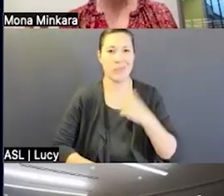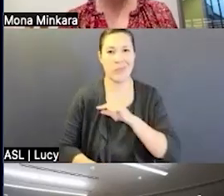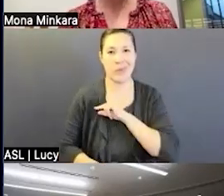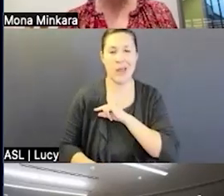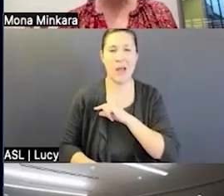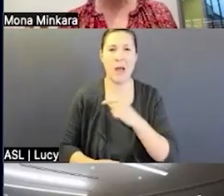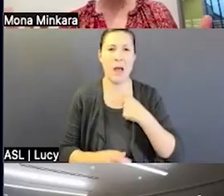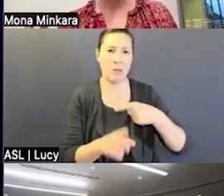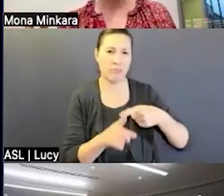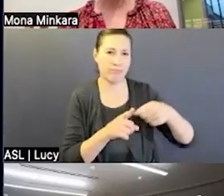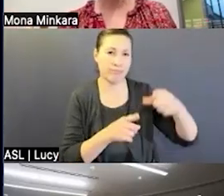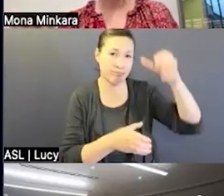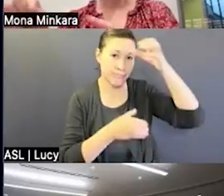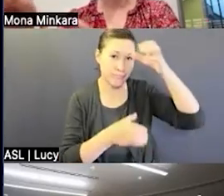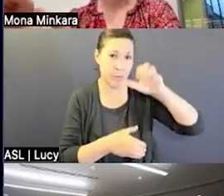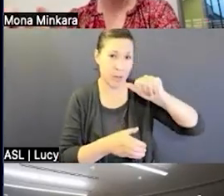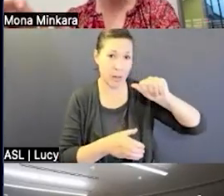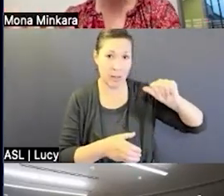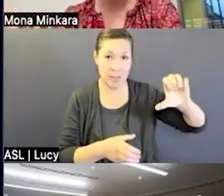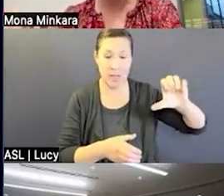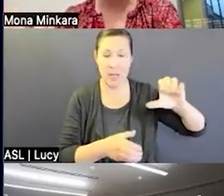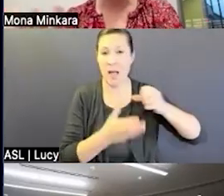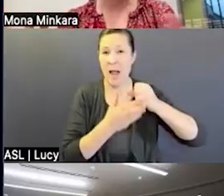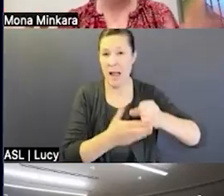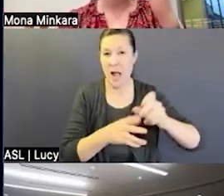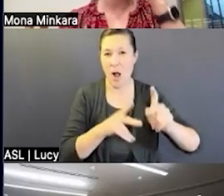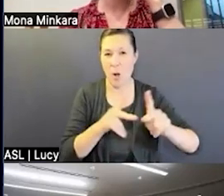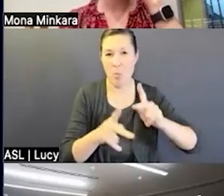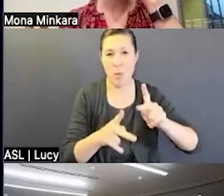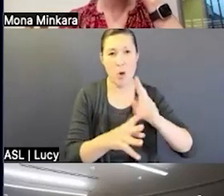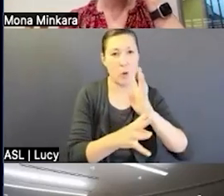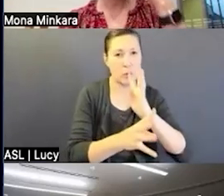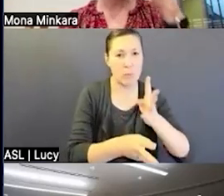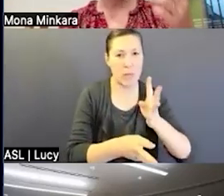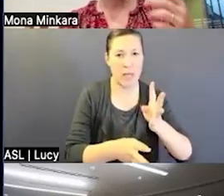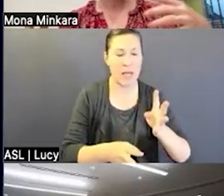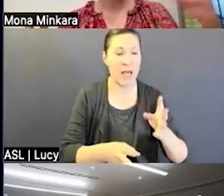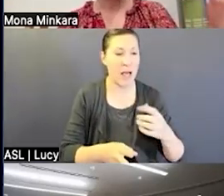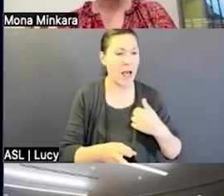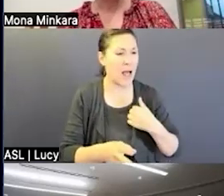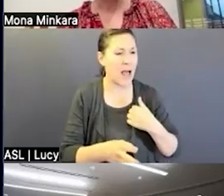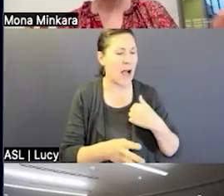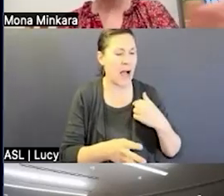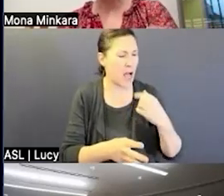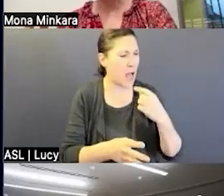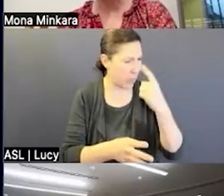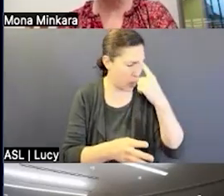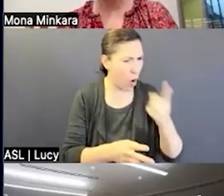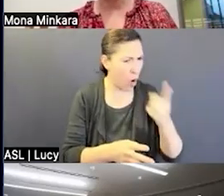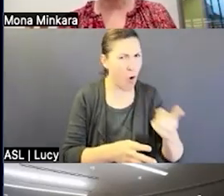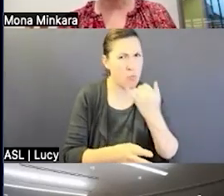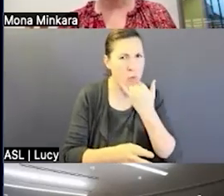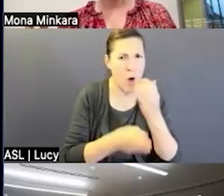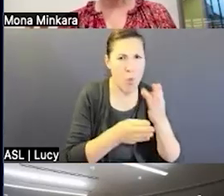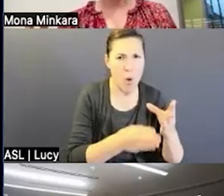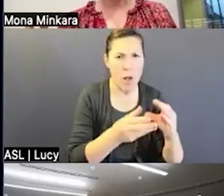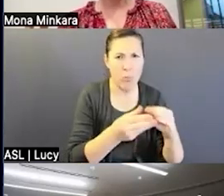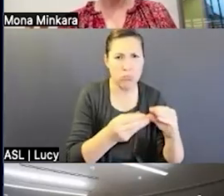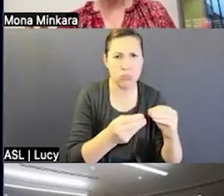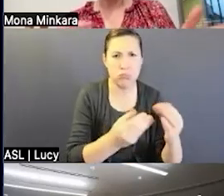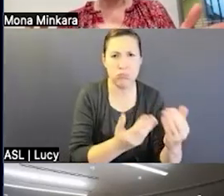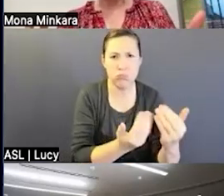So use that device. Oh, I know what you're saying, but say it this way. I no longer do that. Now, if a person takes my hand and guides it